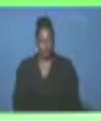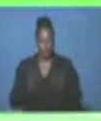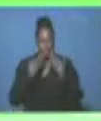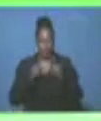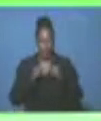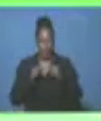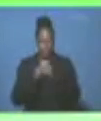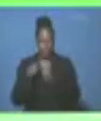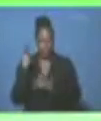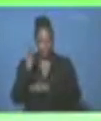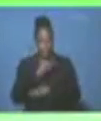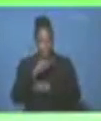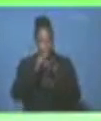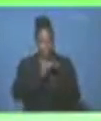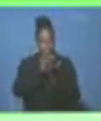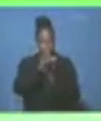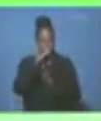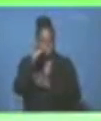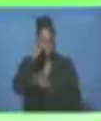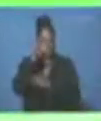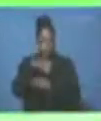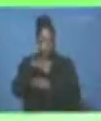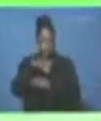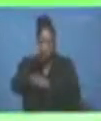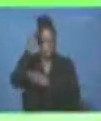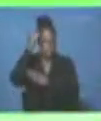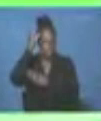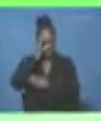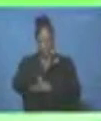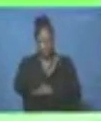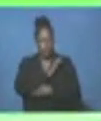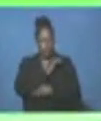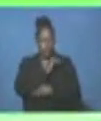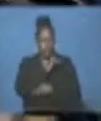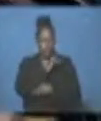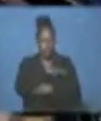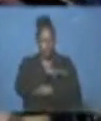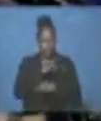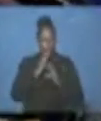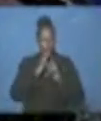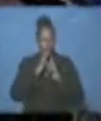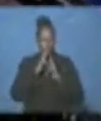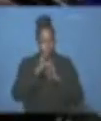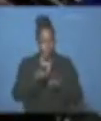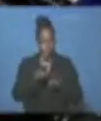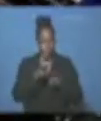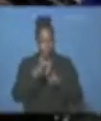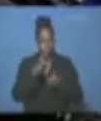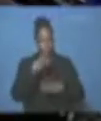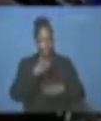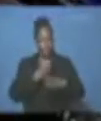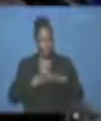Thanks for staying with us. Aviation and Deputy Prime Minister, the Honorable I. Chester Cooper, responding to a complaint filed by a group of U.S. airlines